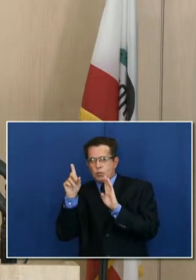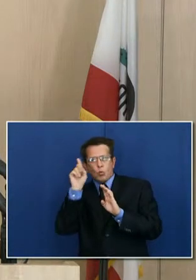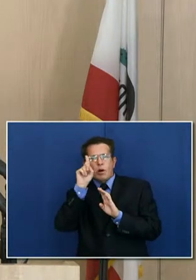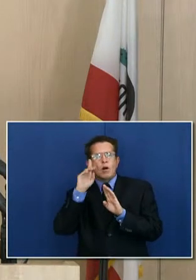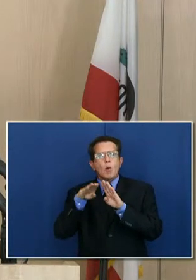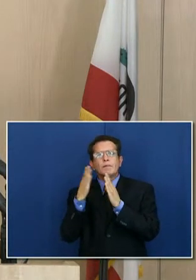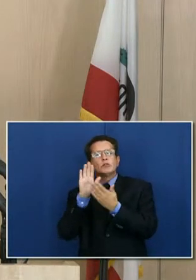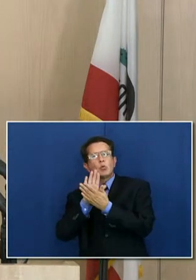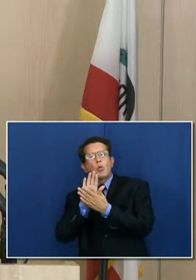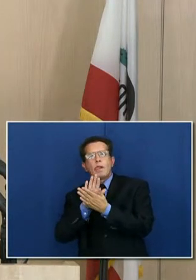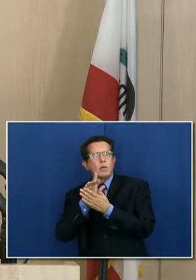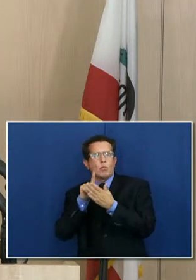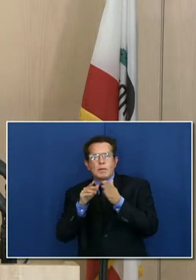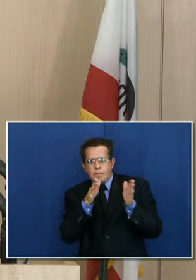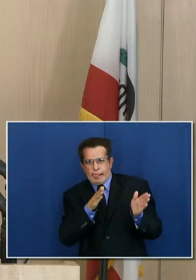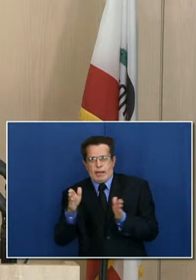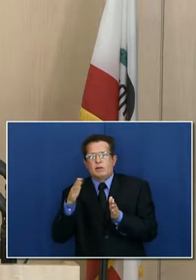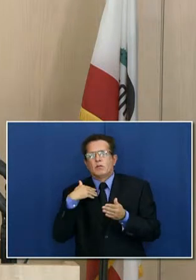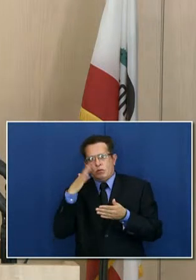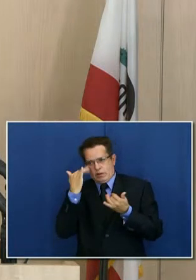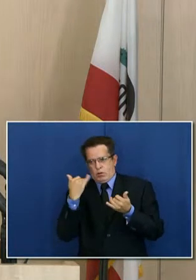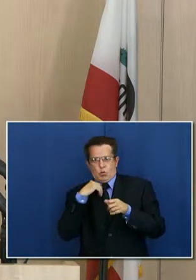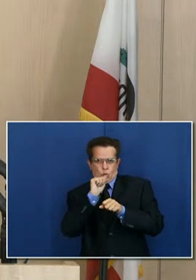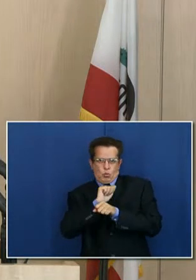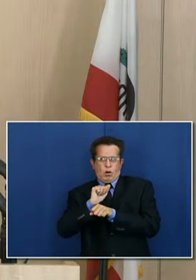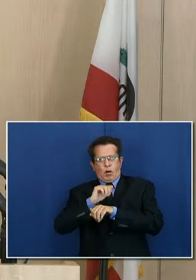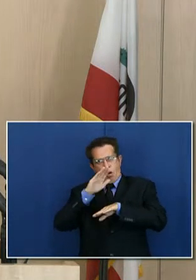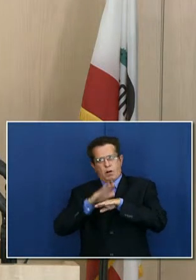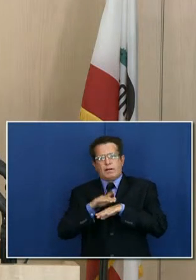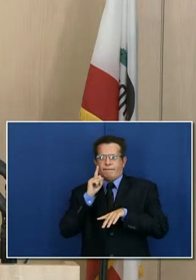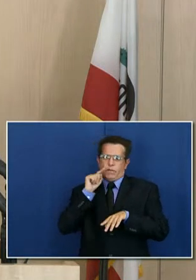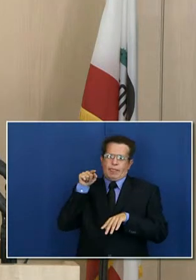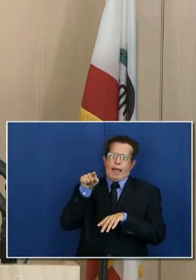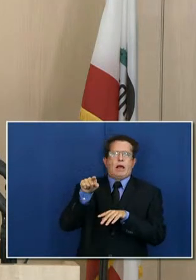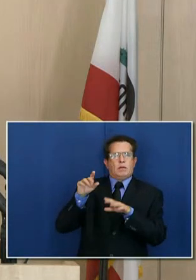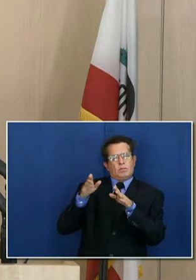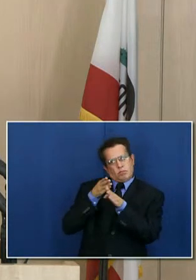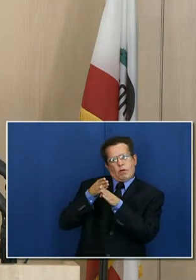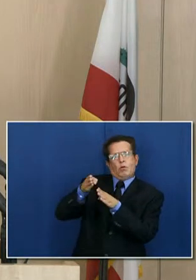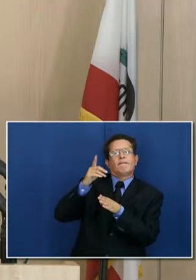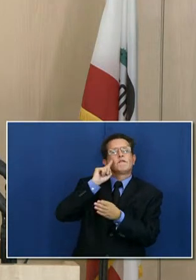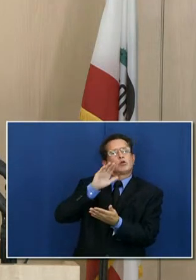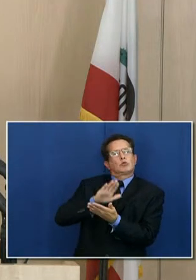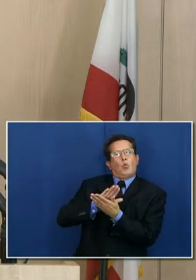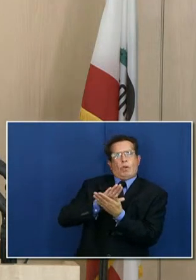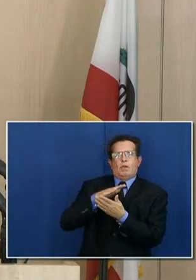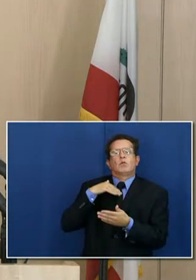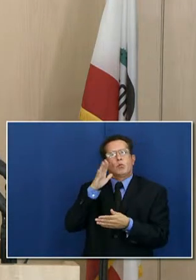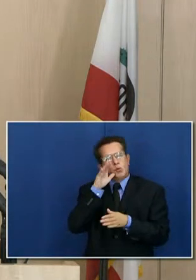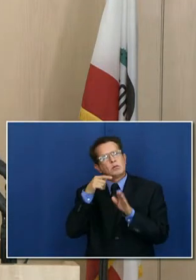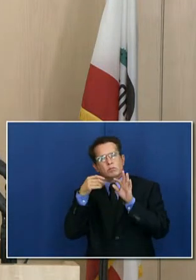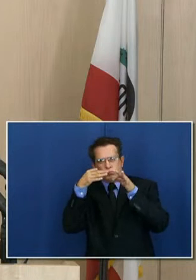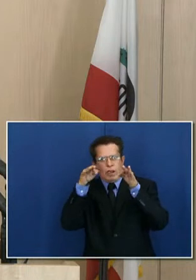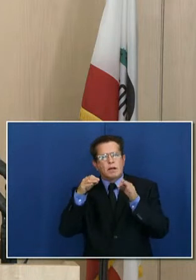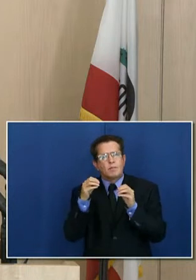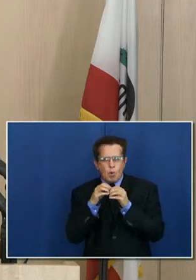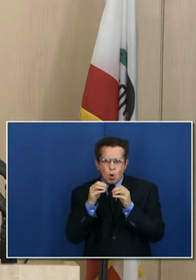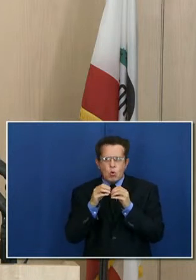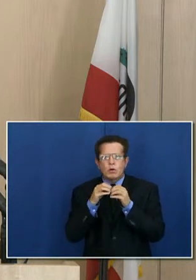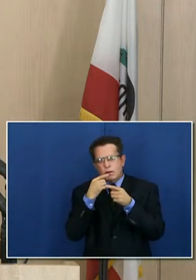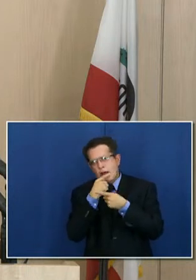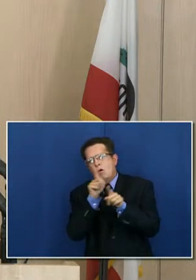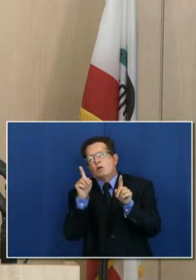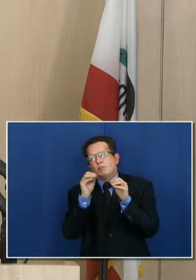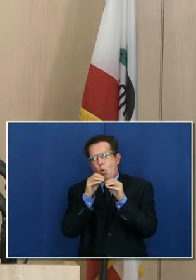back in place, and we're working on sharing our information about cases surrounding that, and we'll continue to provide more information as we work through that